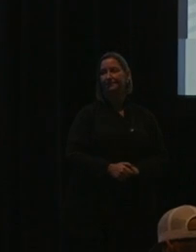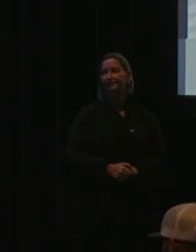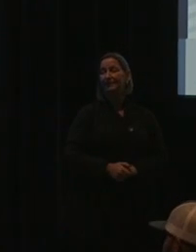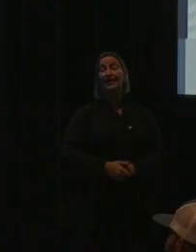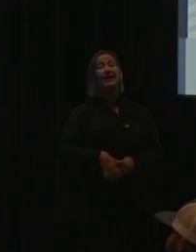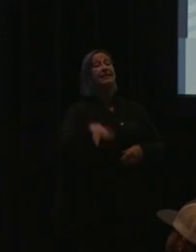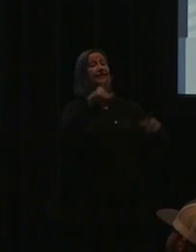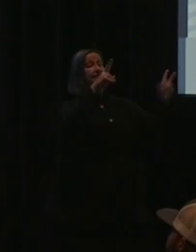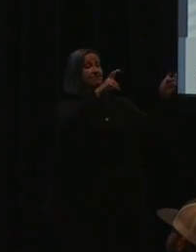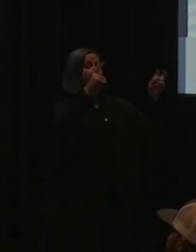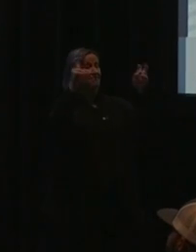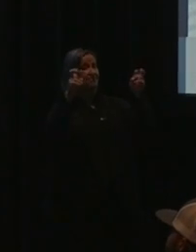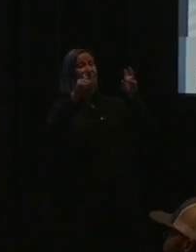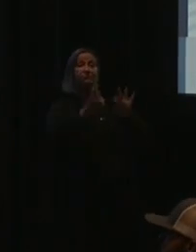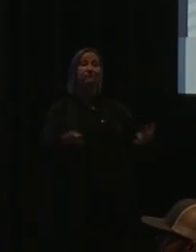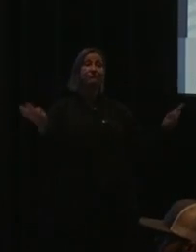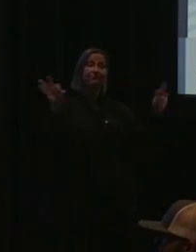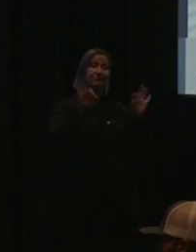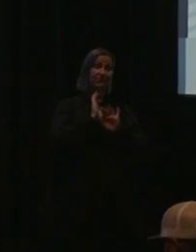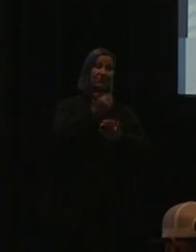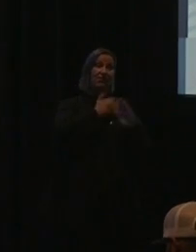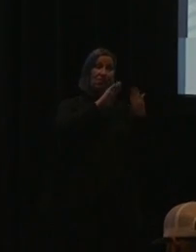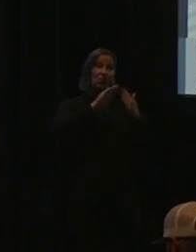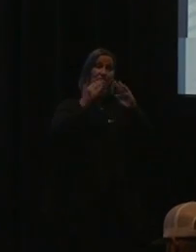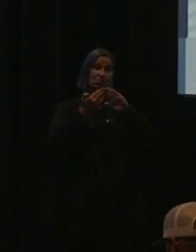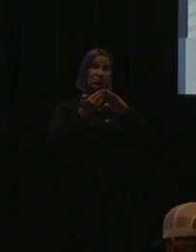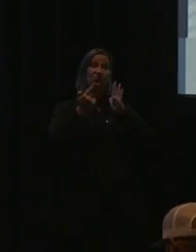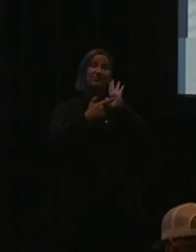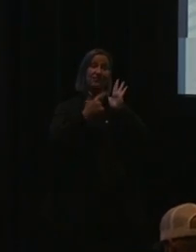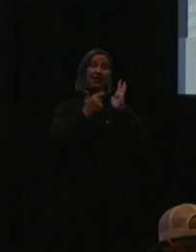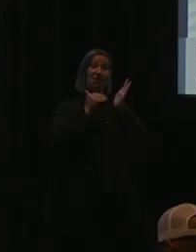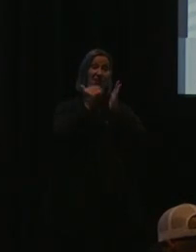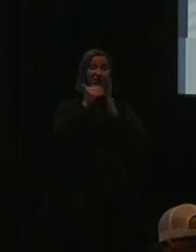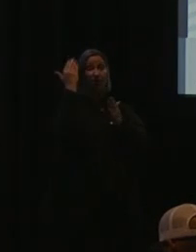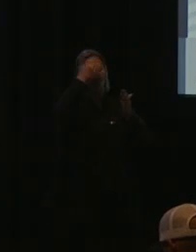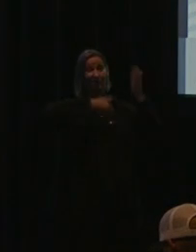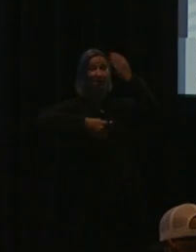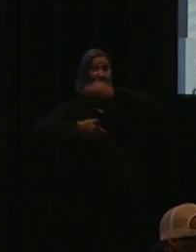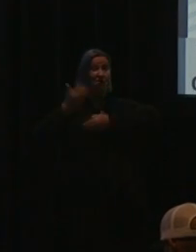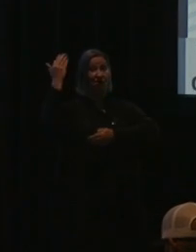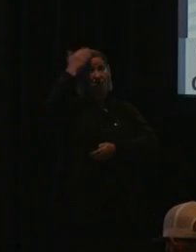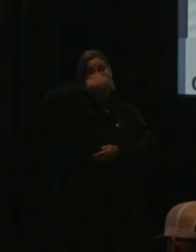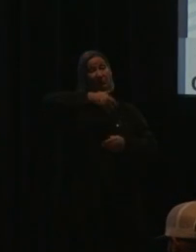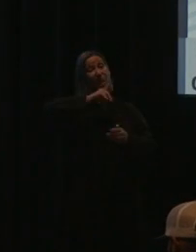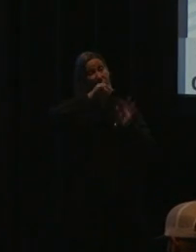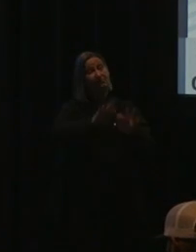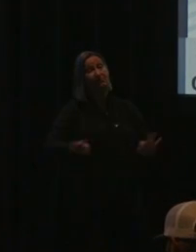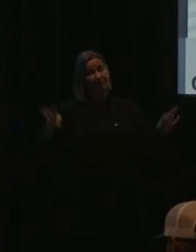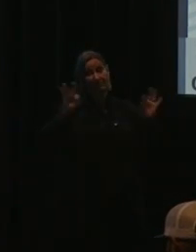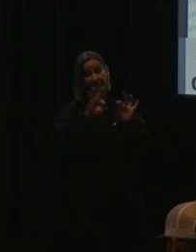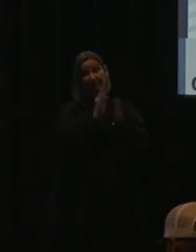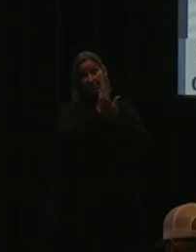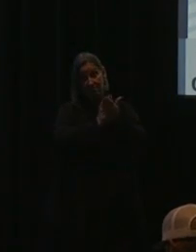a subject that I think is really important to our community. It's something that gets overlooked quite often, and it's really a key component of the